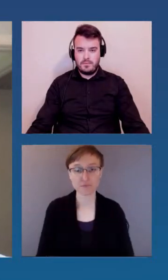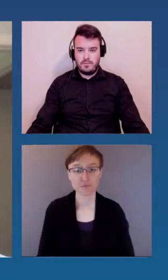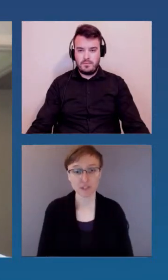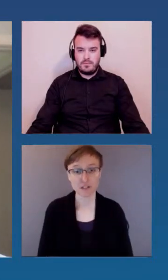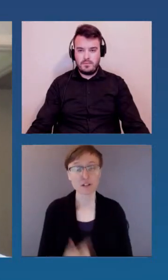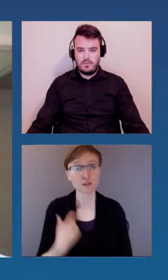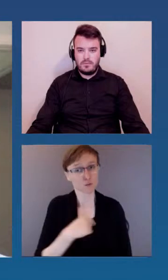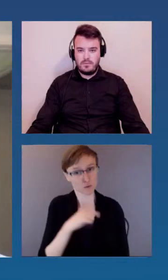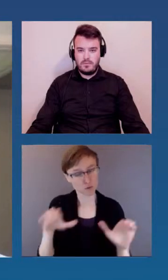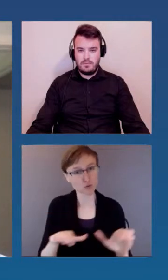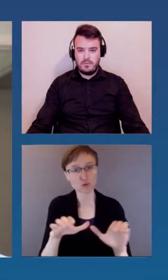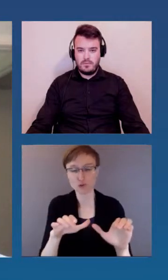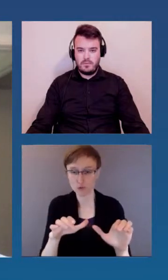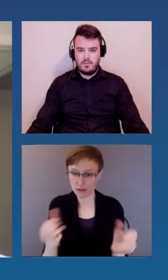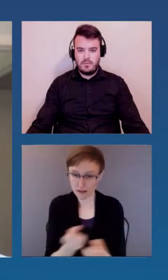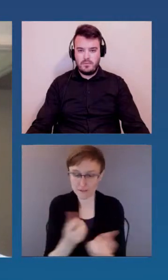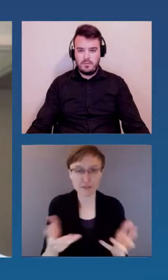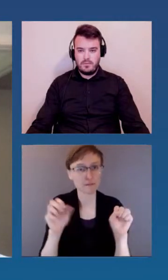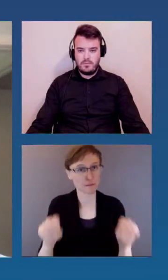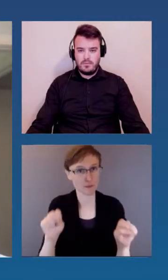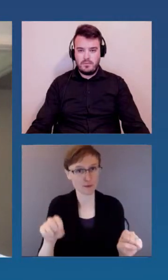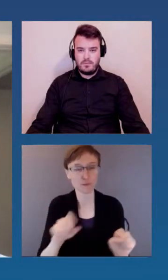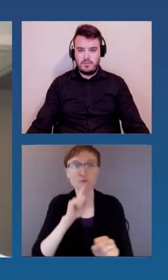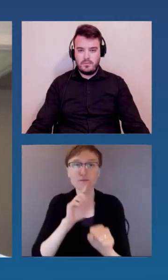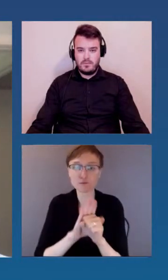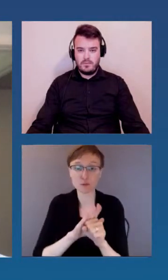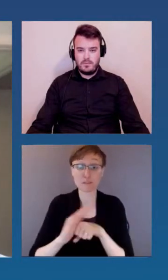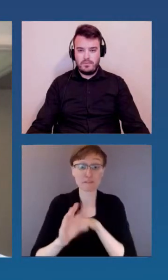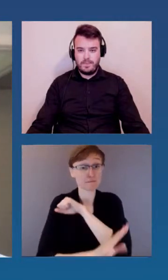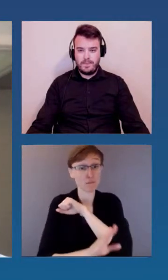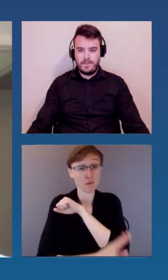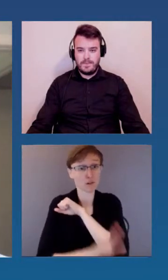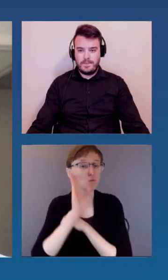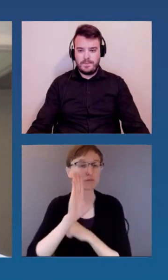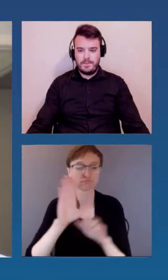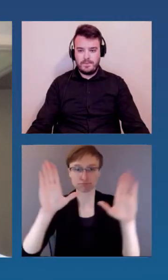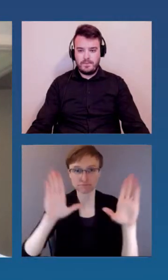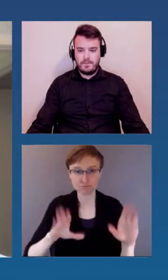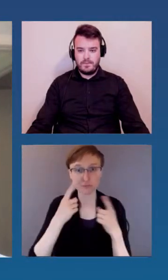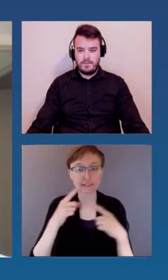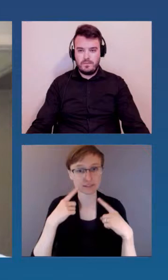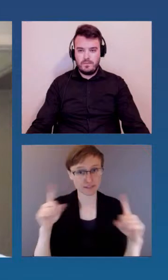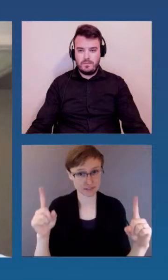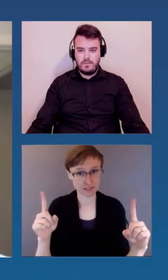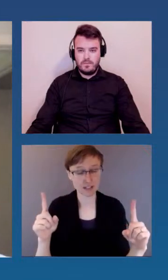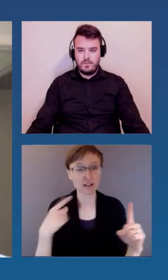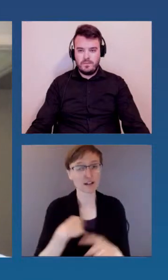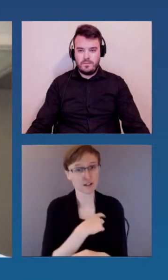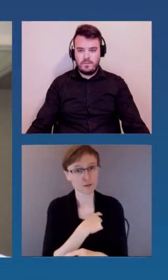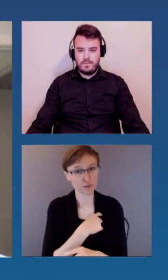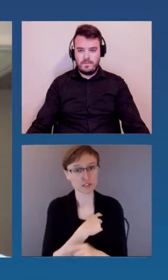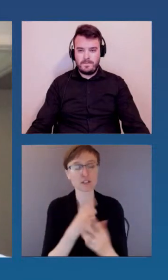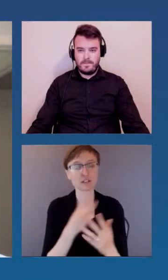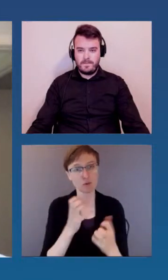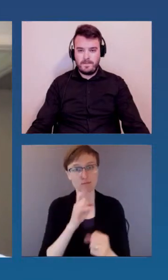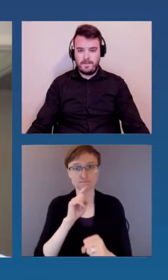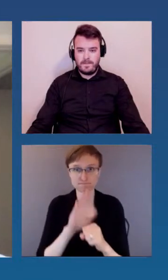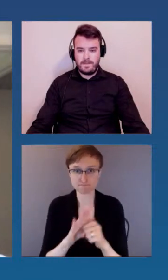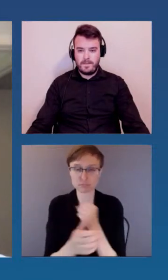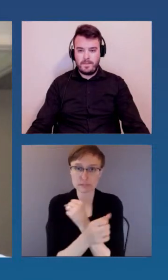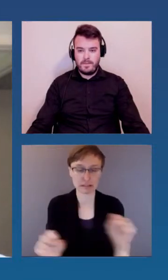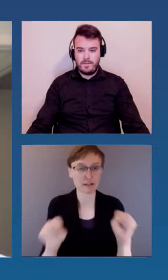have imagined months ago. As I wrote to the Carleton community yesterday, it will be strange not to welcome 35,000 people